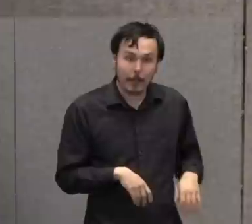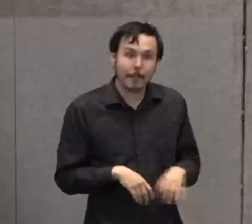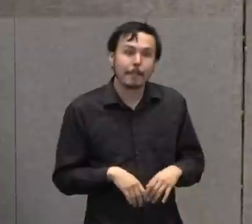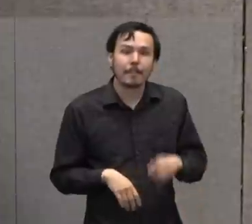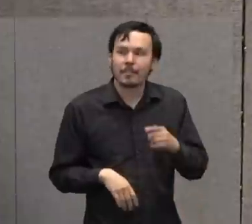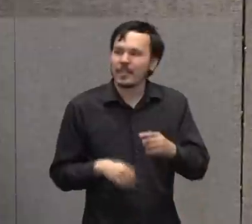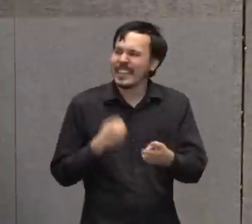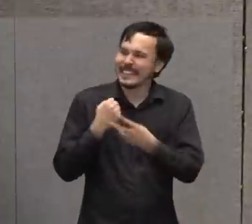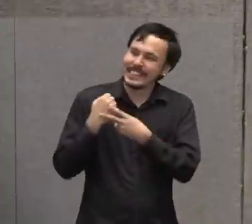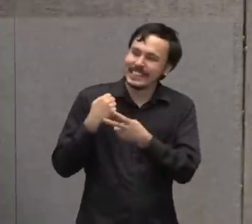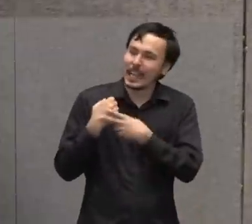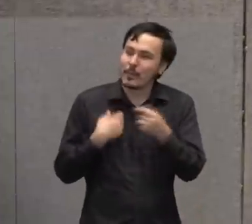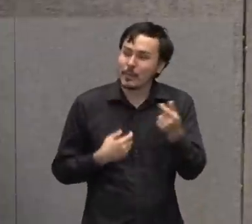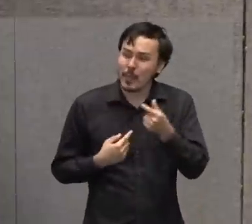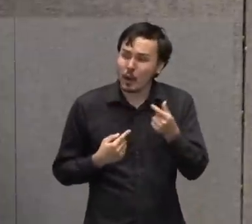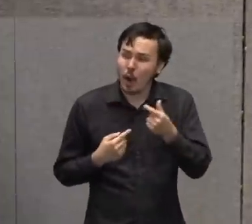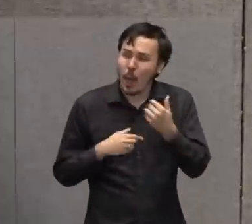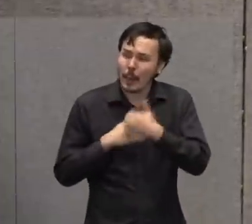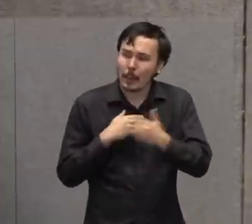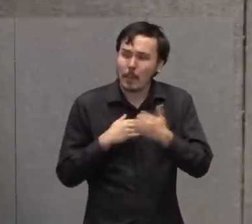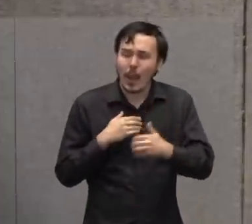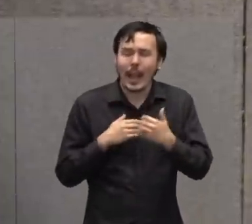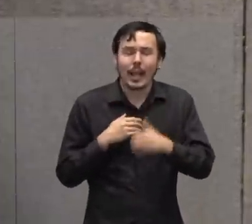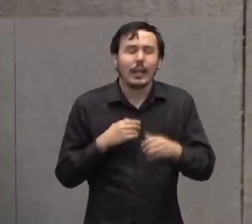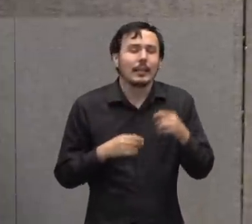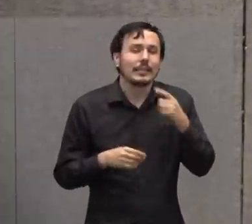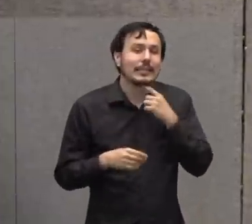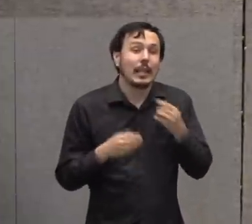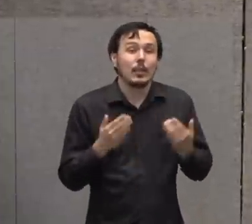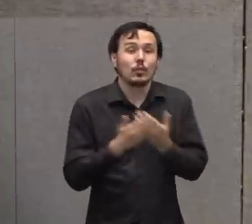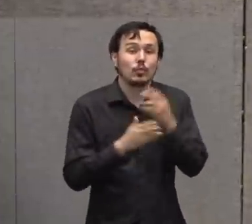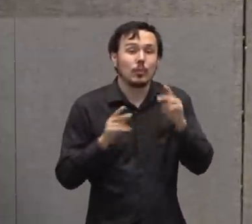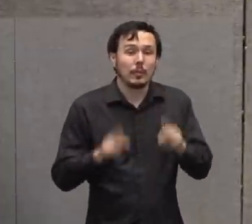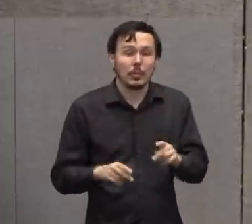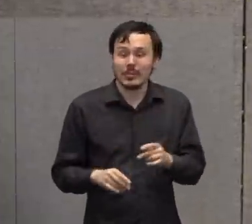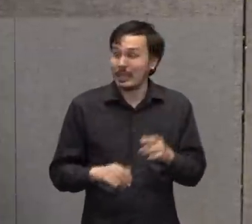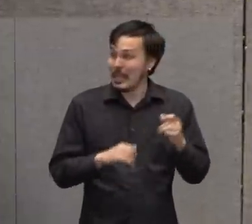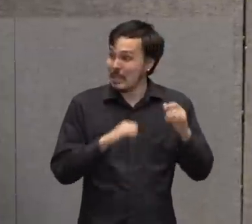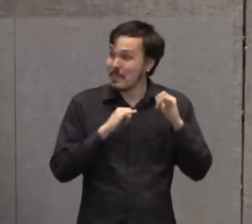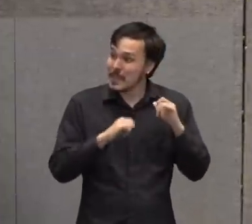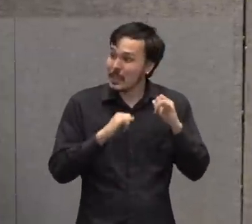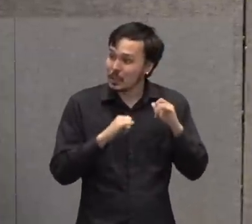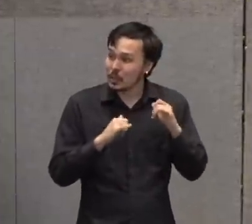Save some of that garlic bread for me, a new arrival called. Me too, me too, me too.